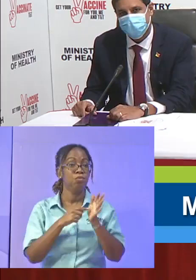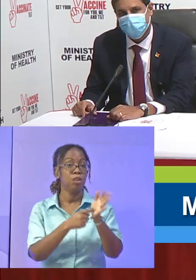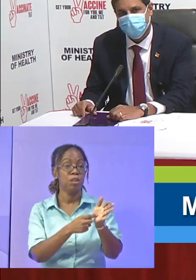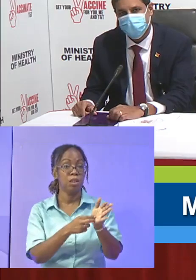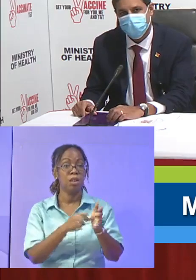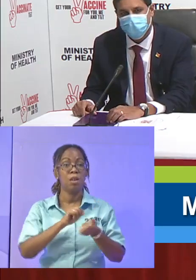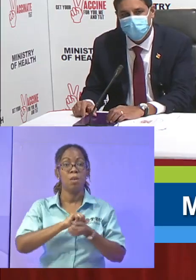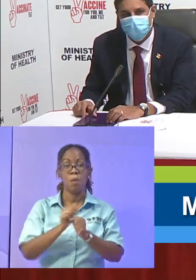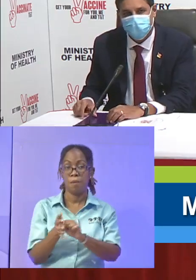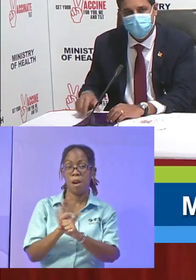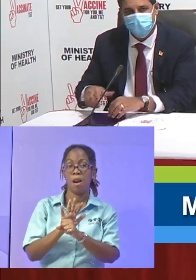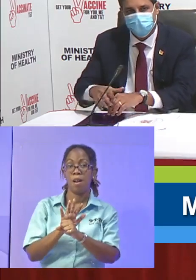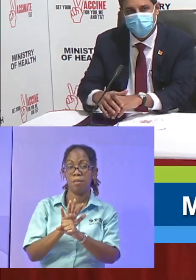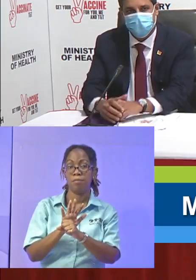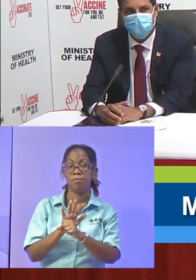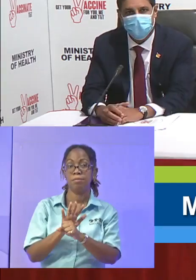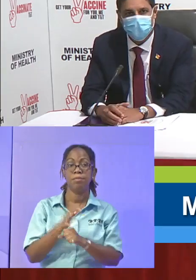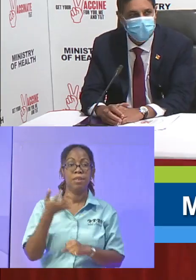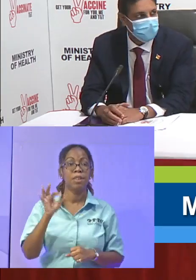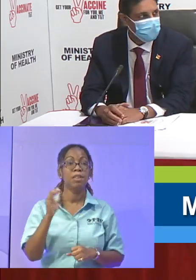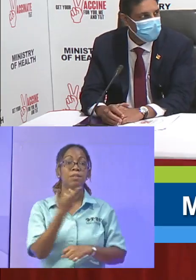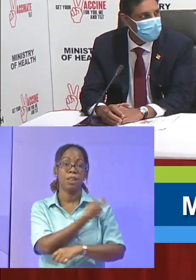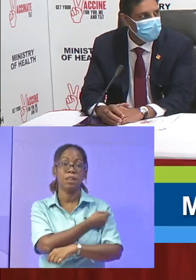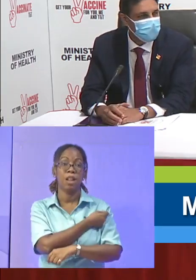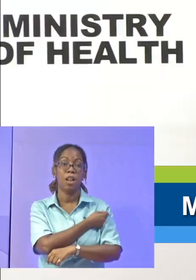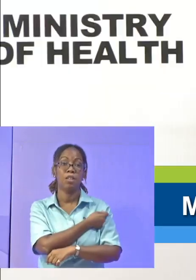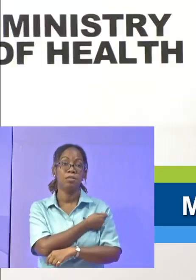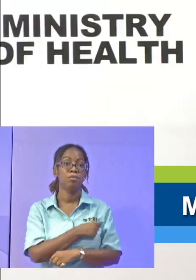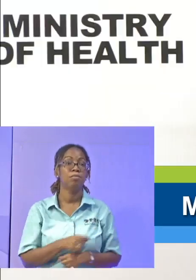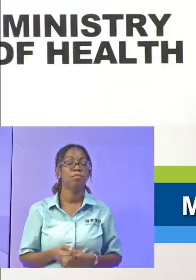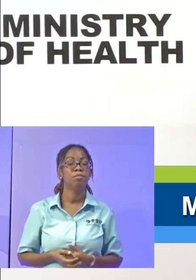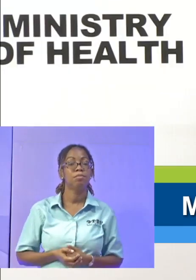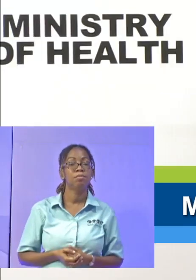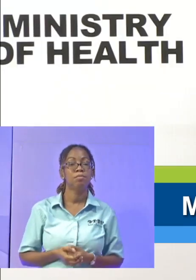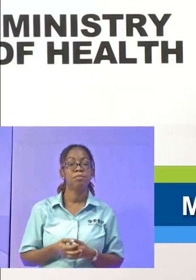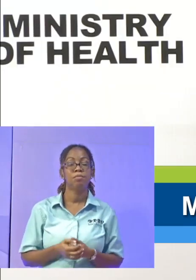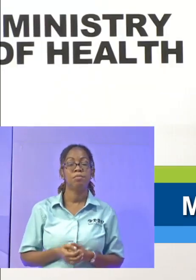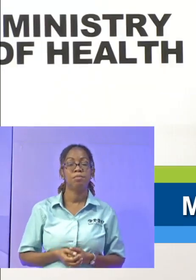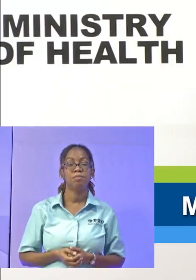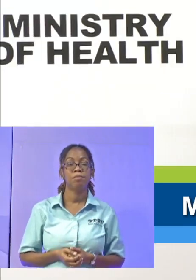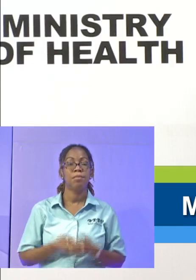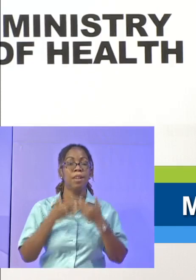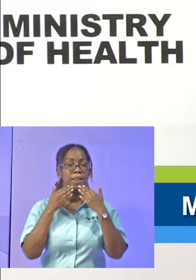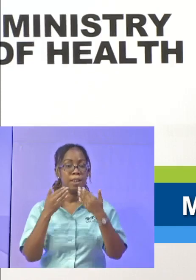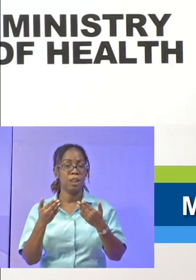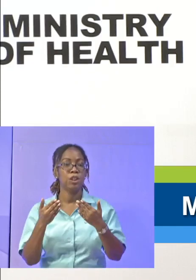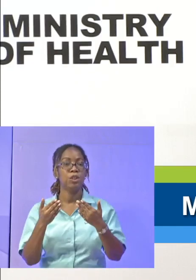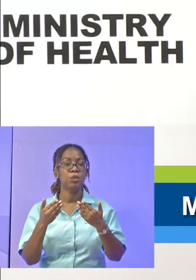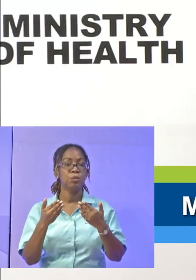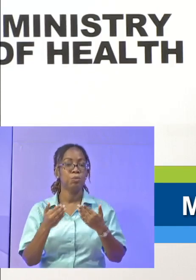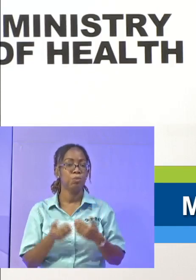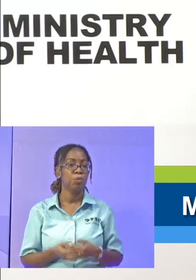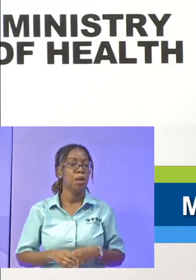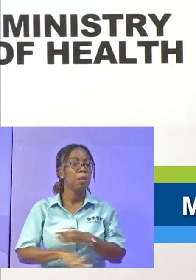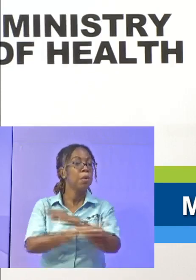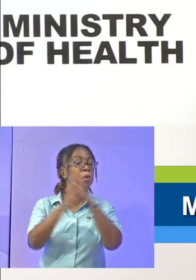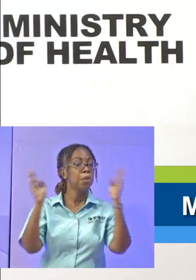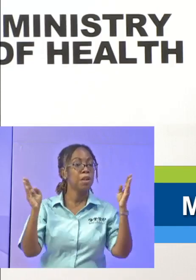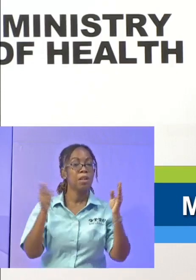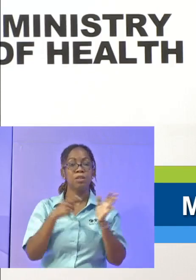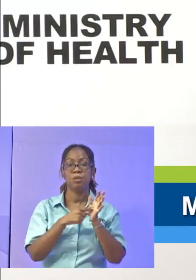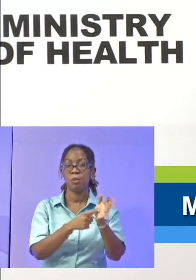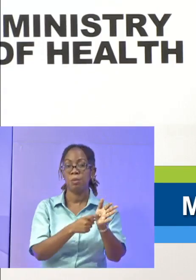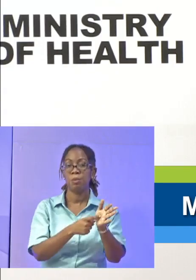its approval and support. Dr. Extavor. Thank you, Mr. Alexander. Good morning, Minister Dayal